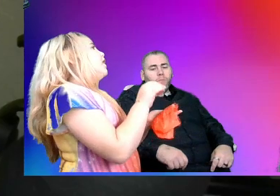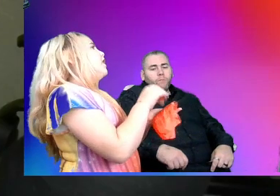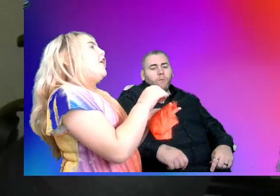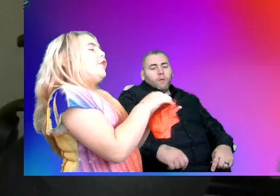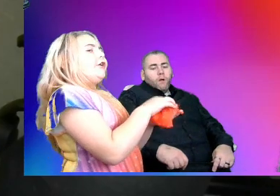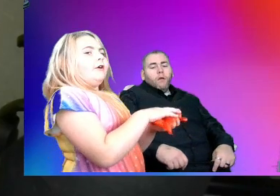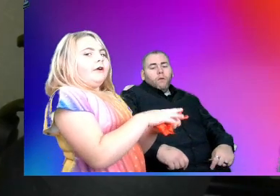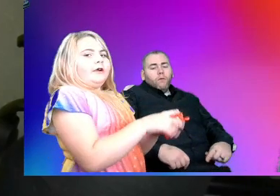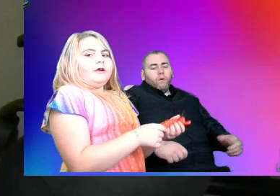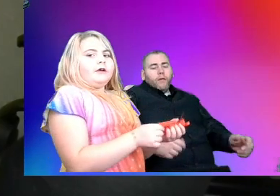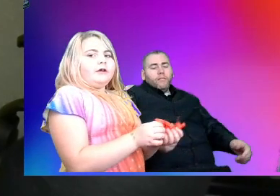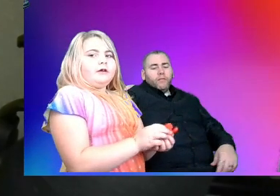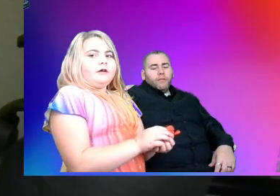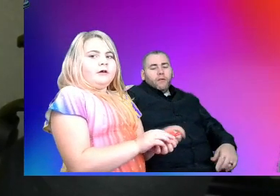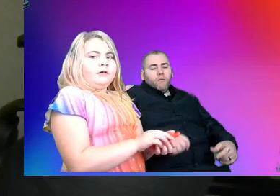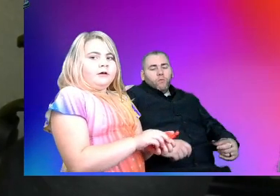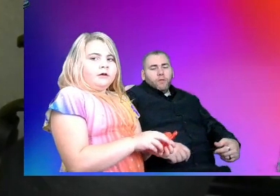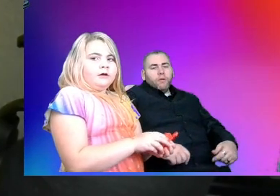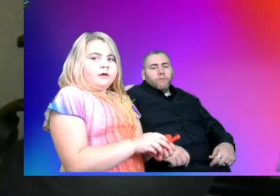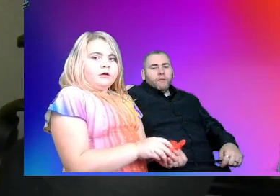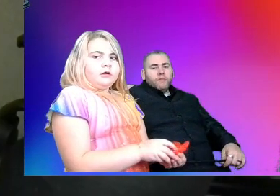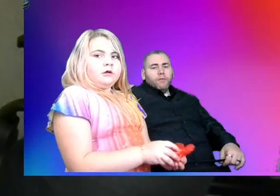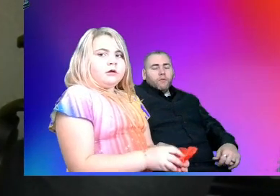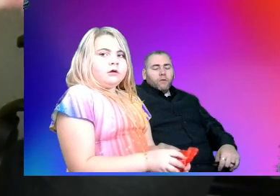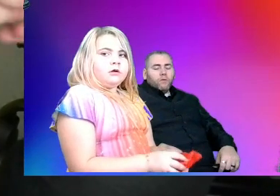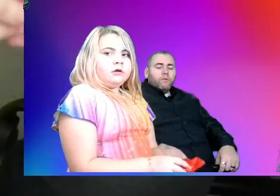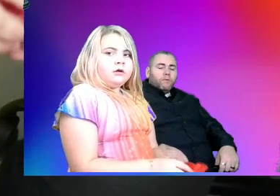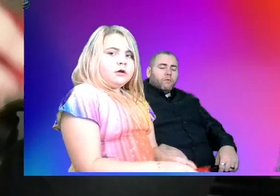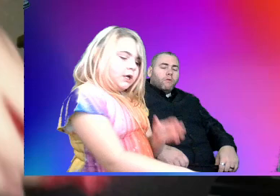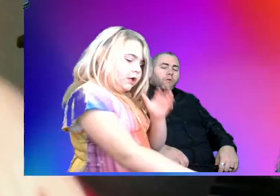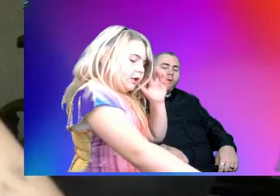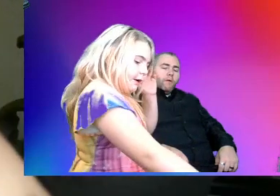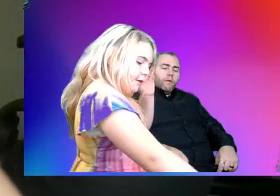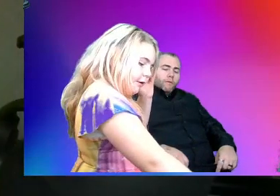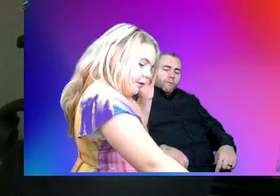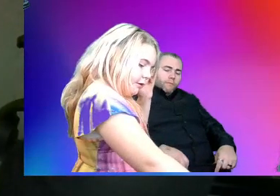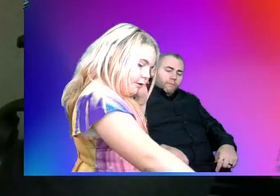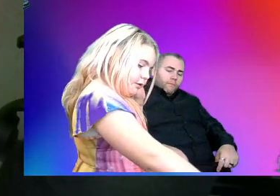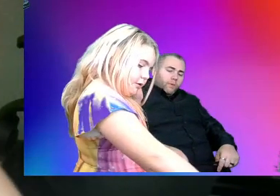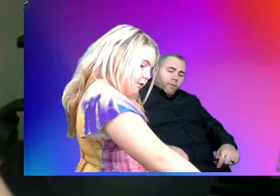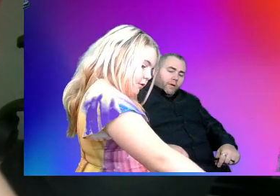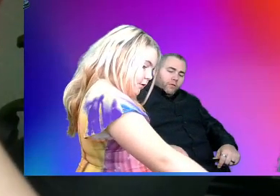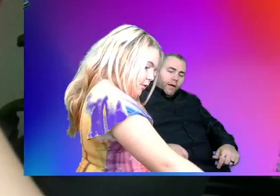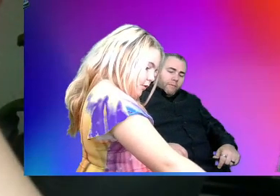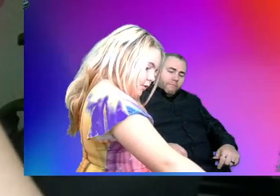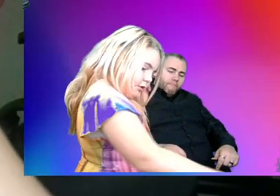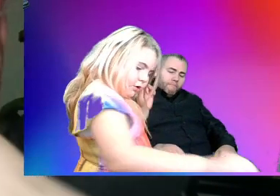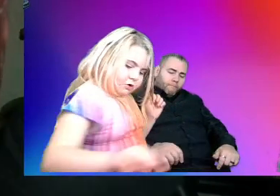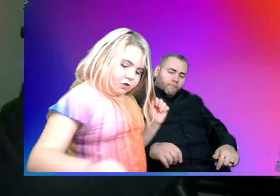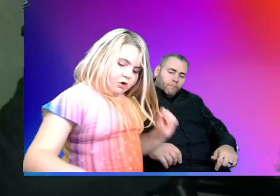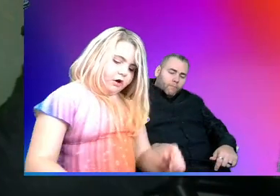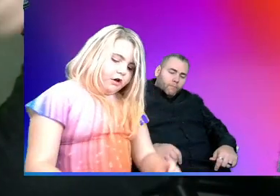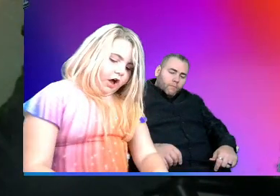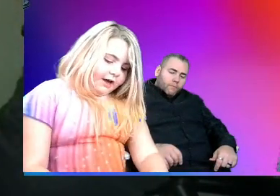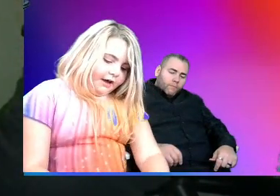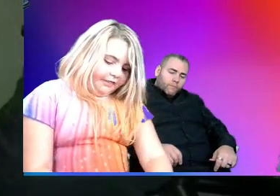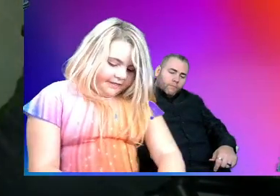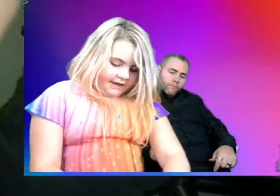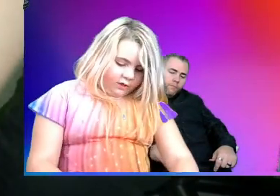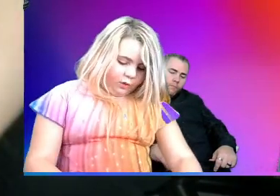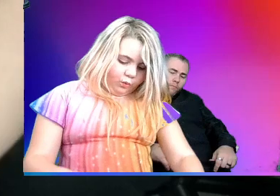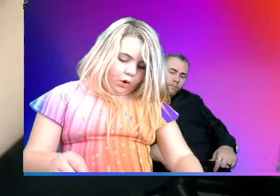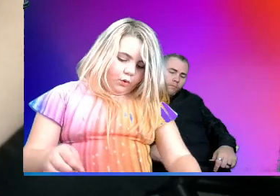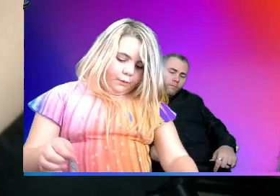do it together. Well, that trick did come with a silk, though. Yeah. Okay, what else you got? So I